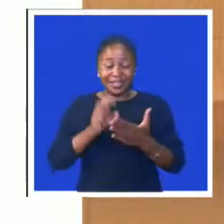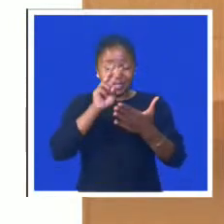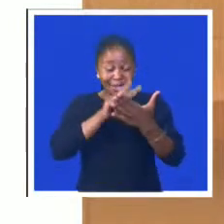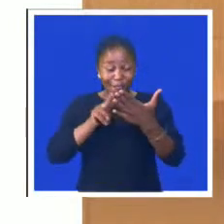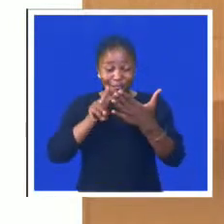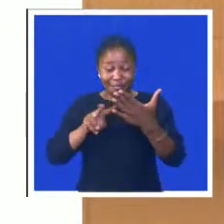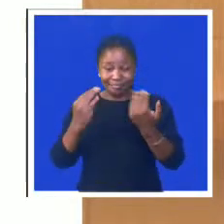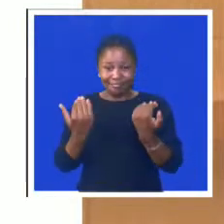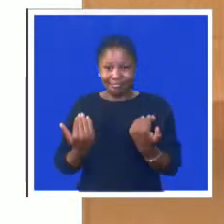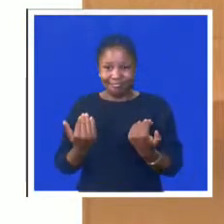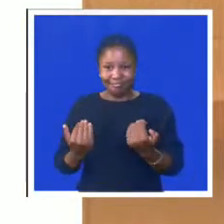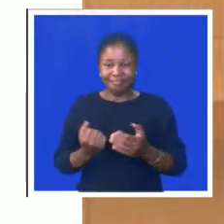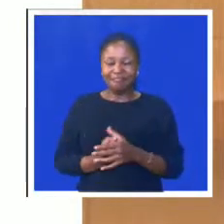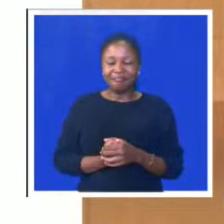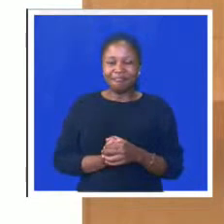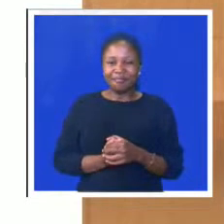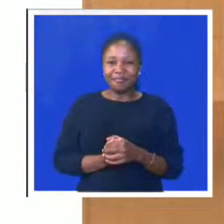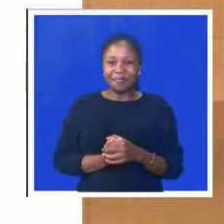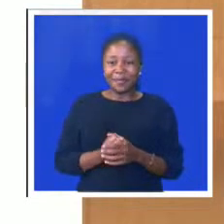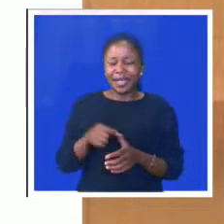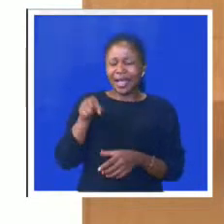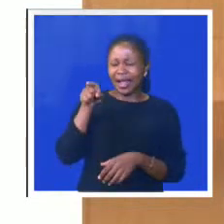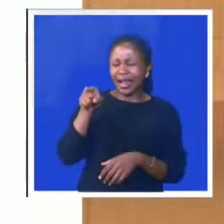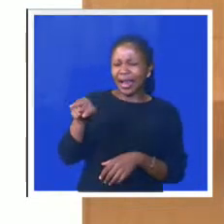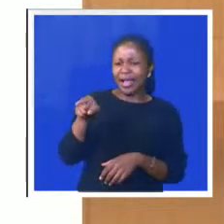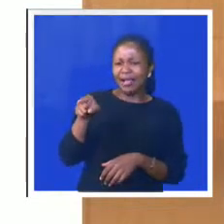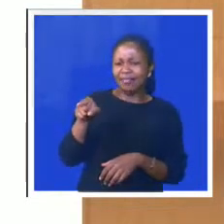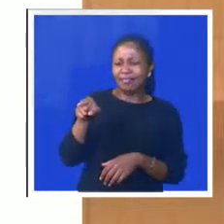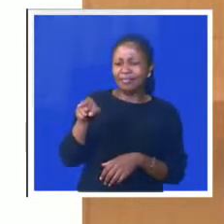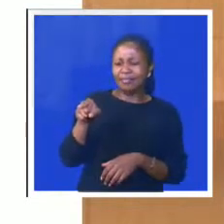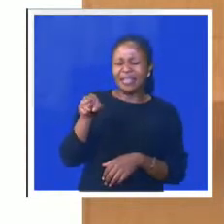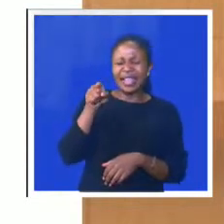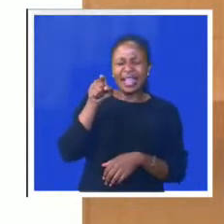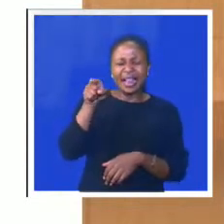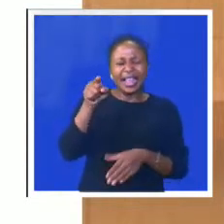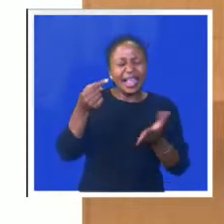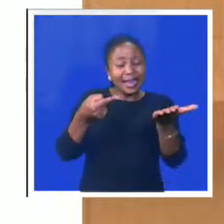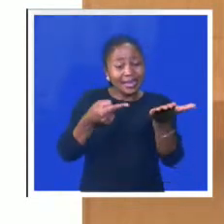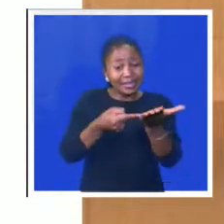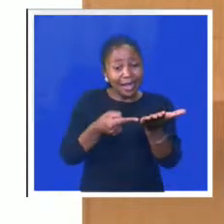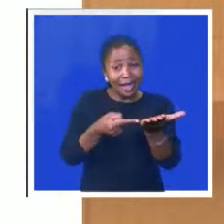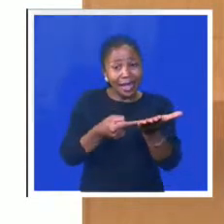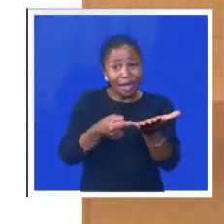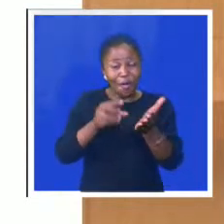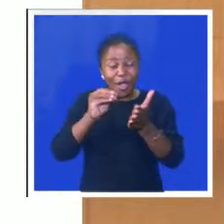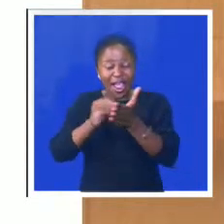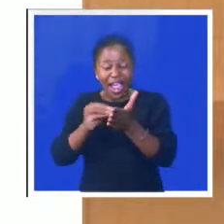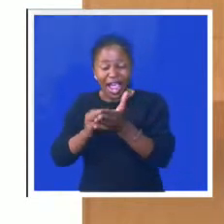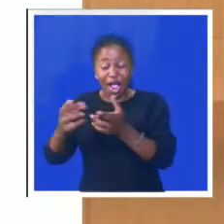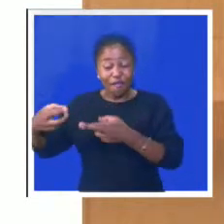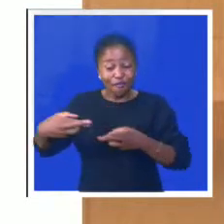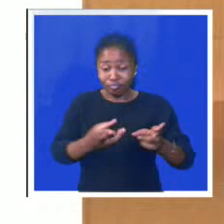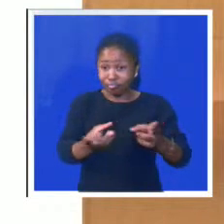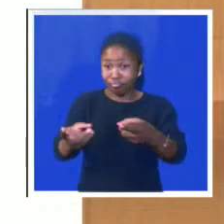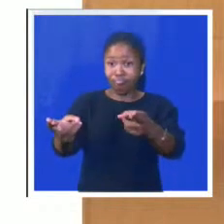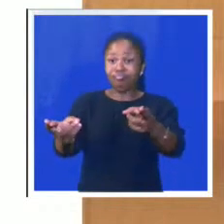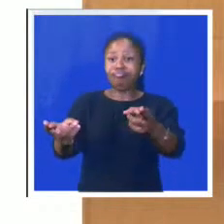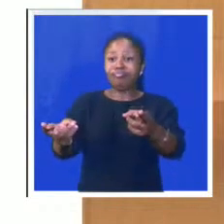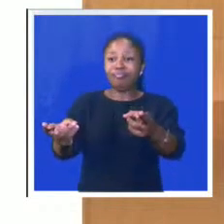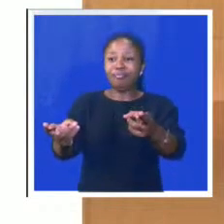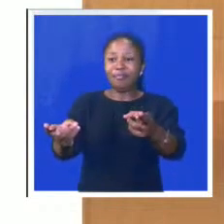There, in that city, there is a road. On that road, there is a girl.